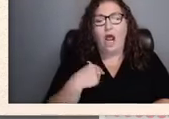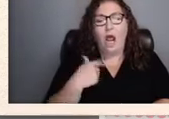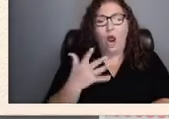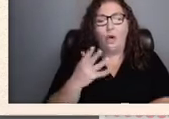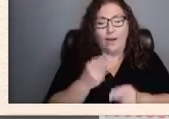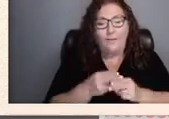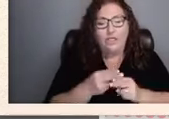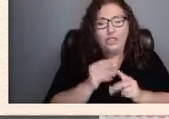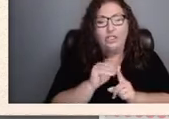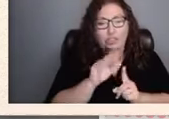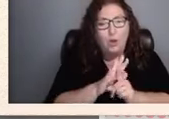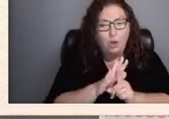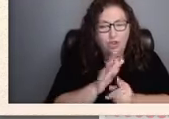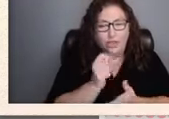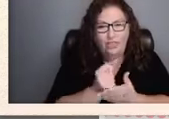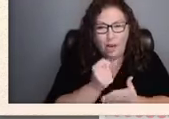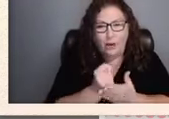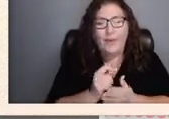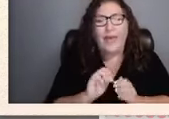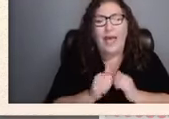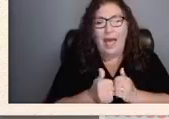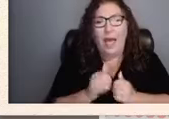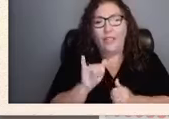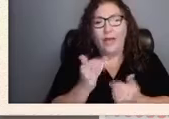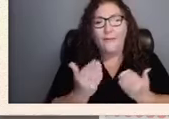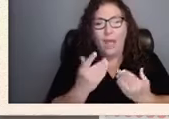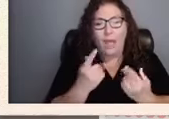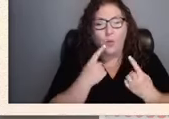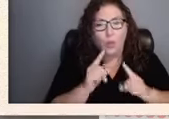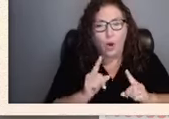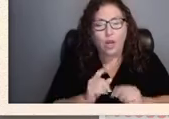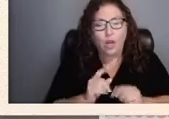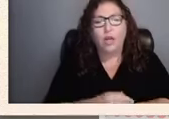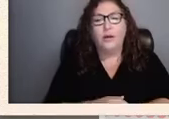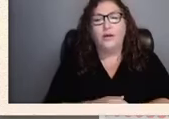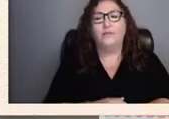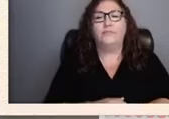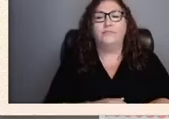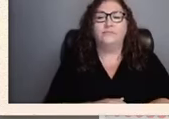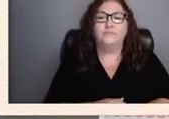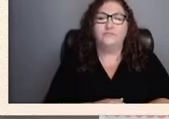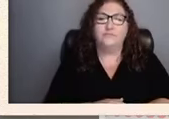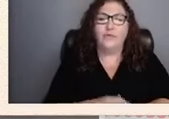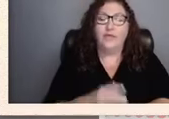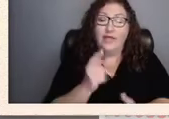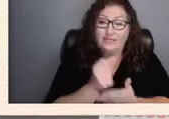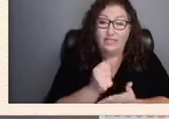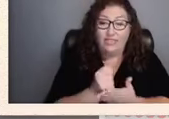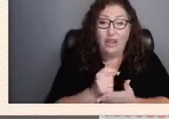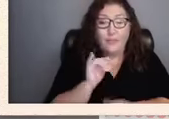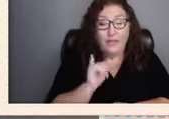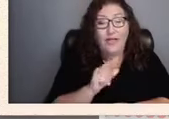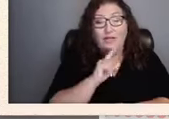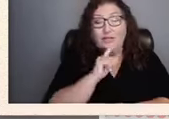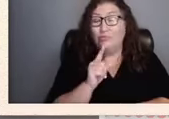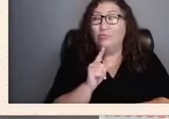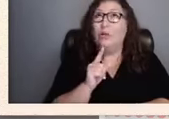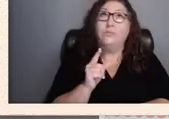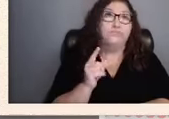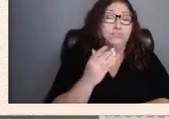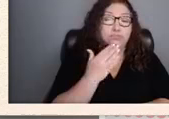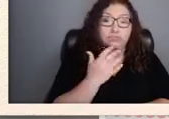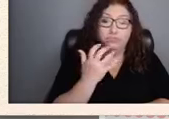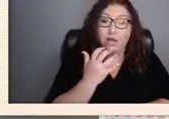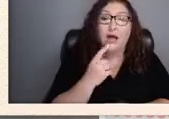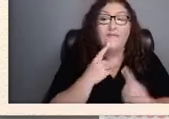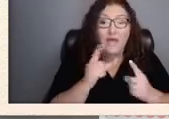therapy and how it might work. This is a therapy that is extraordinarily effective and is one